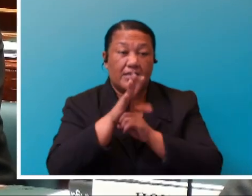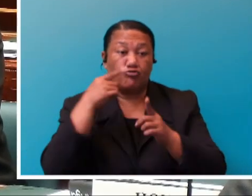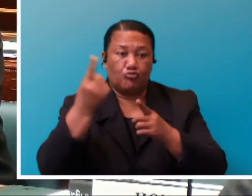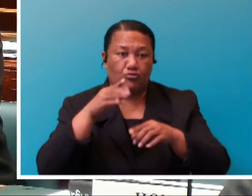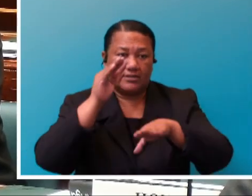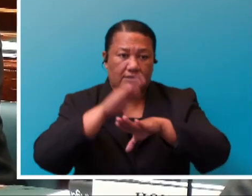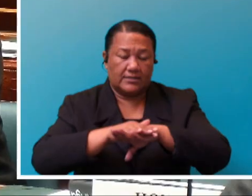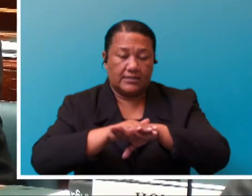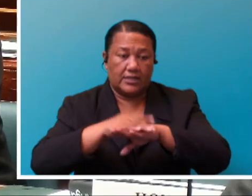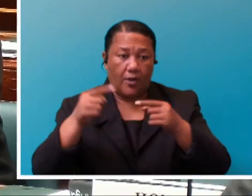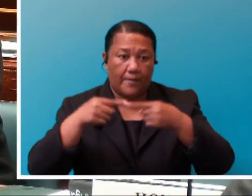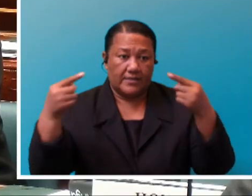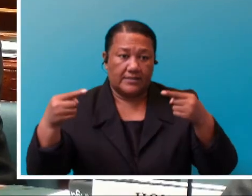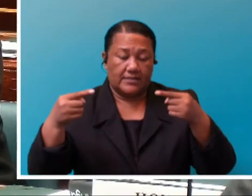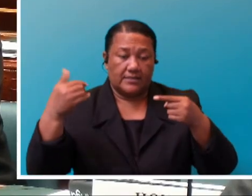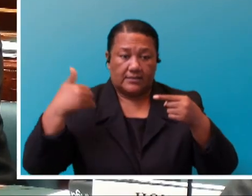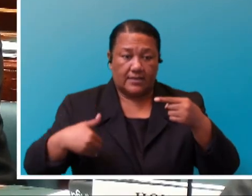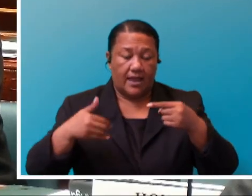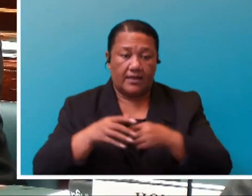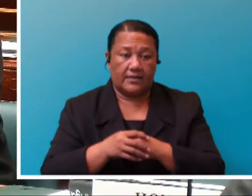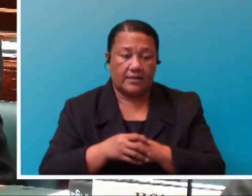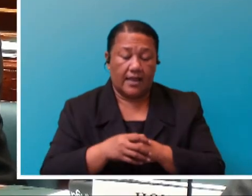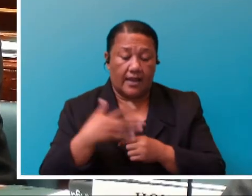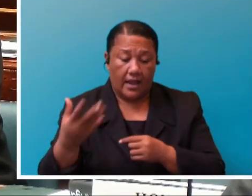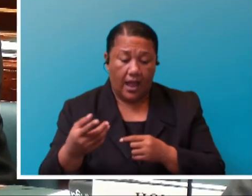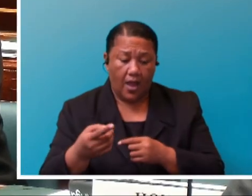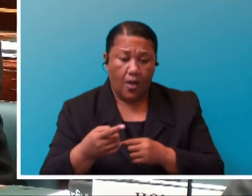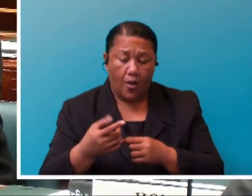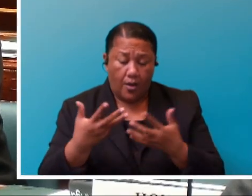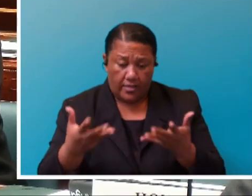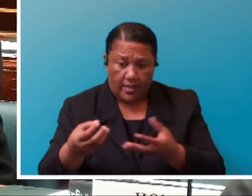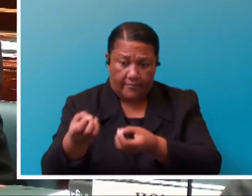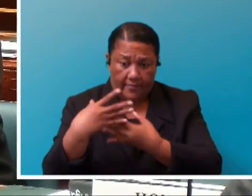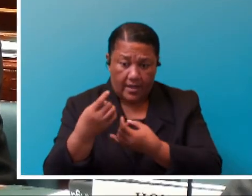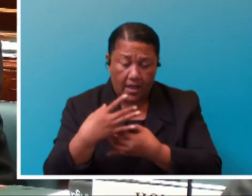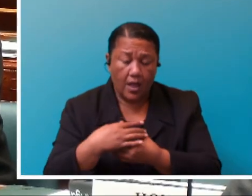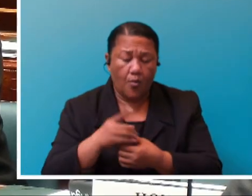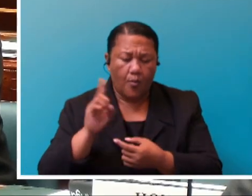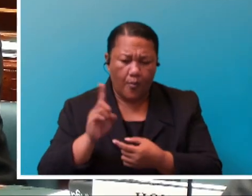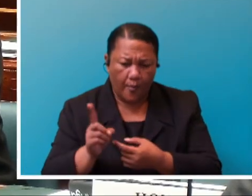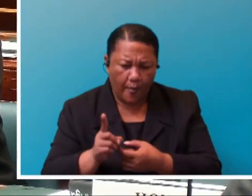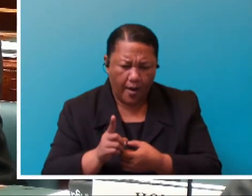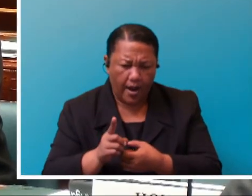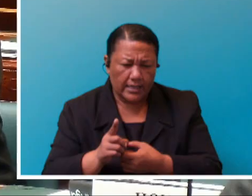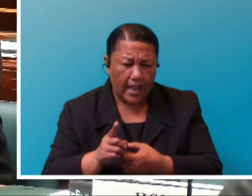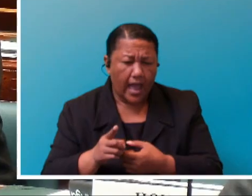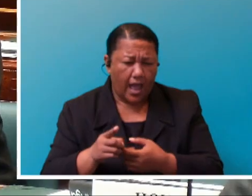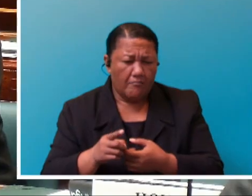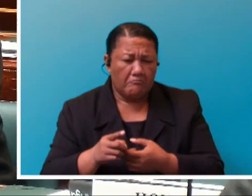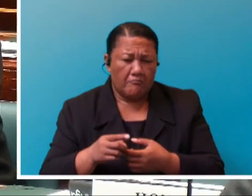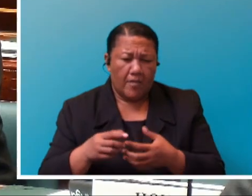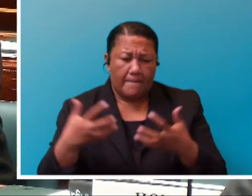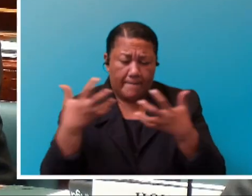questions are valid, they should also come with a sense of responsibility and honesty. They were part of the government